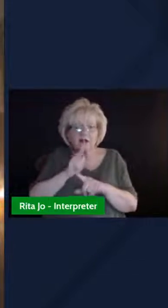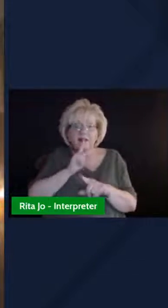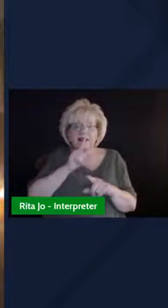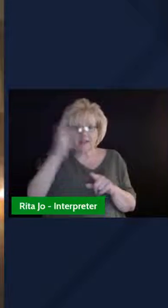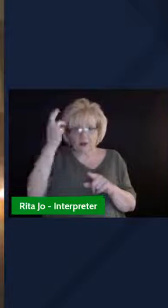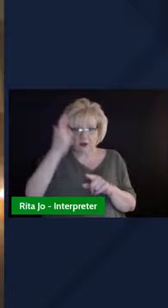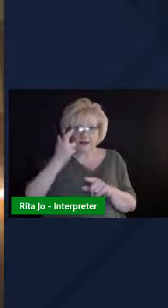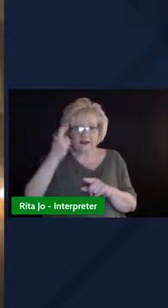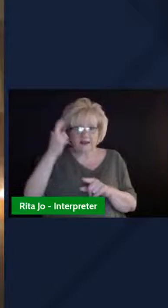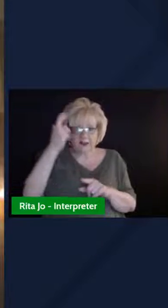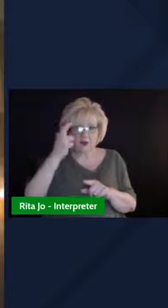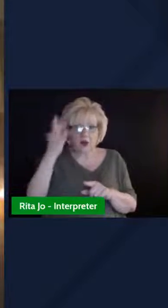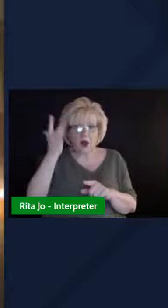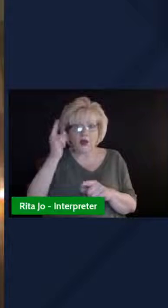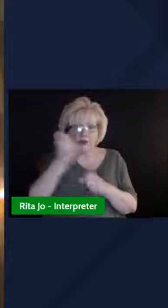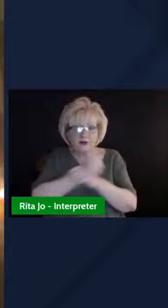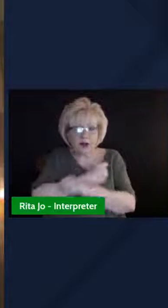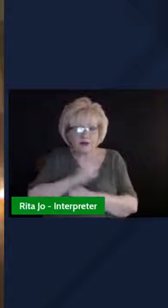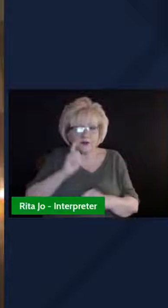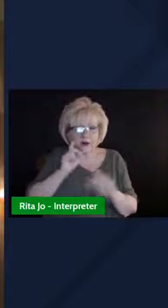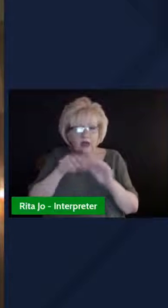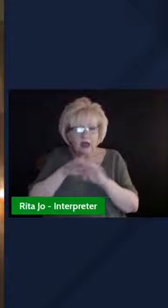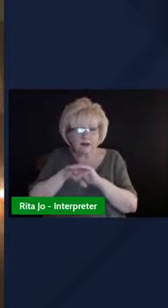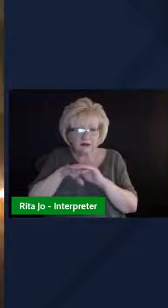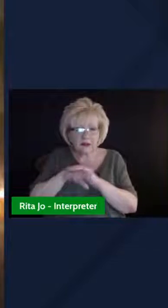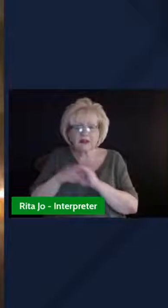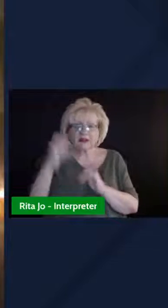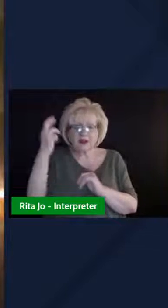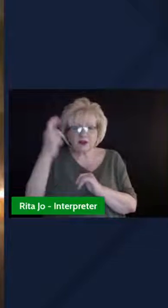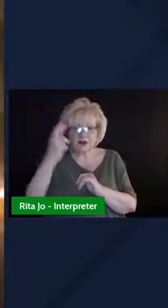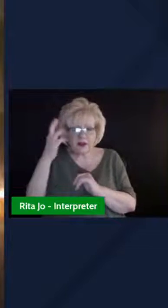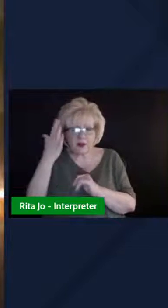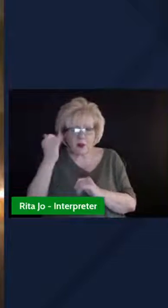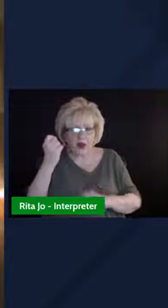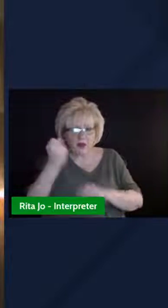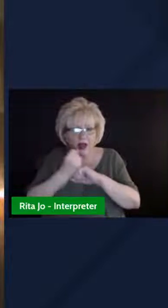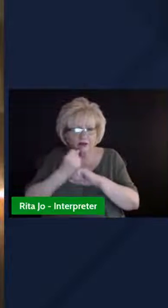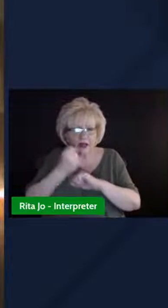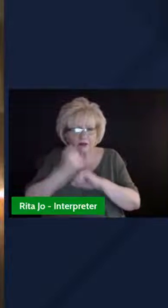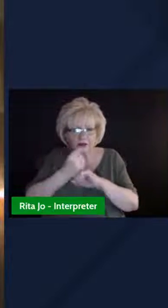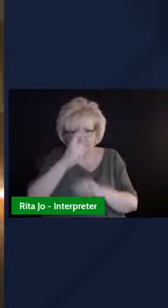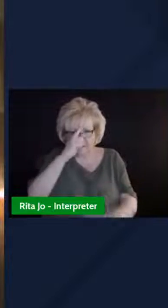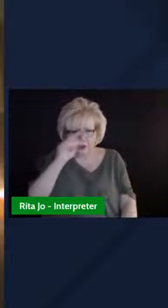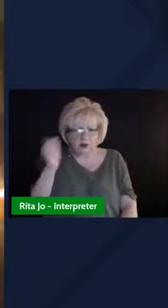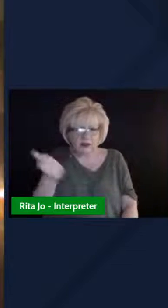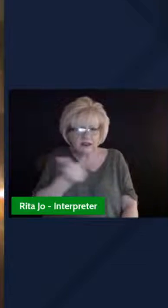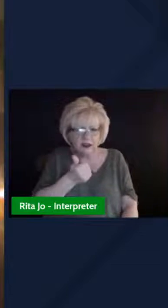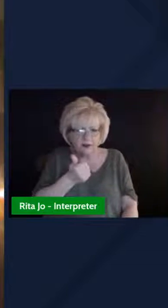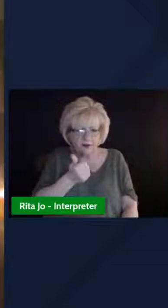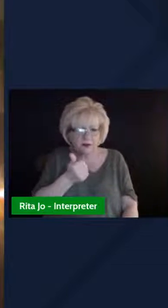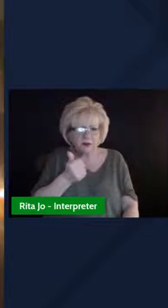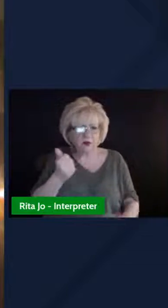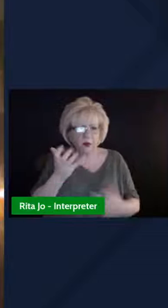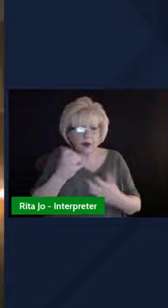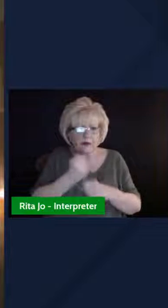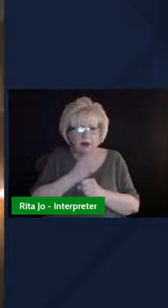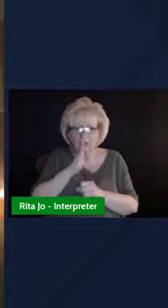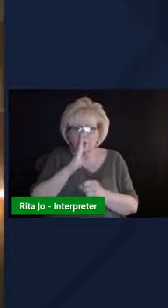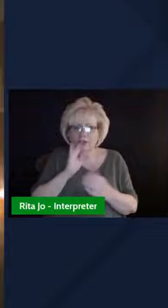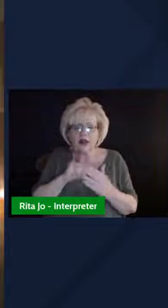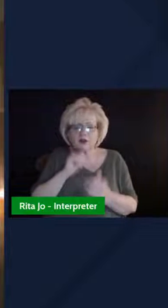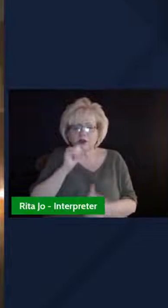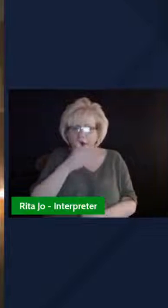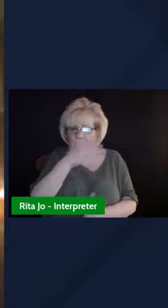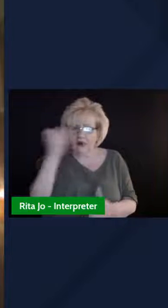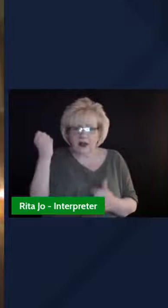why you fight for access. There's a reason why you advocate for yourself. And I want you to make sure that you don't ever forget